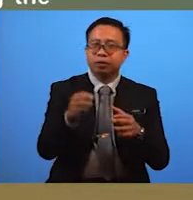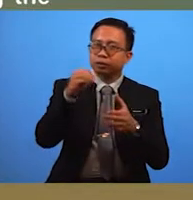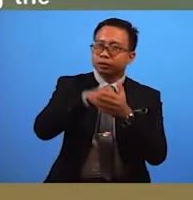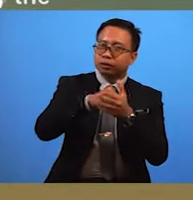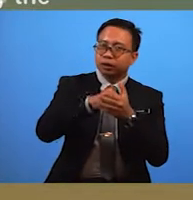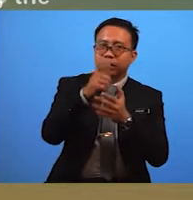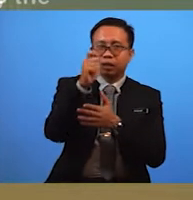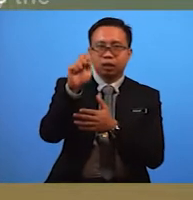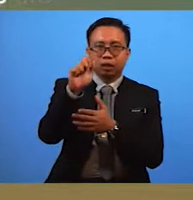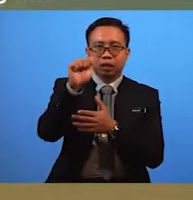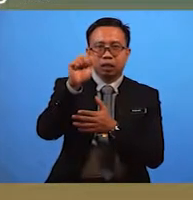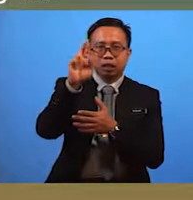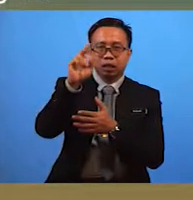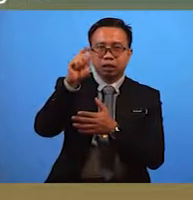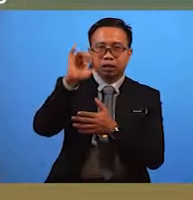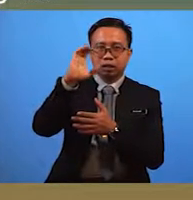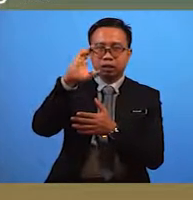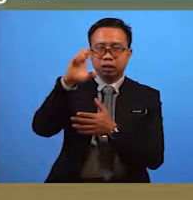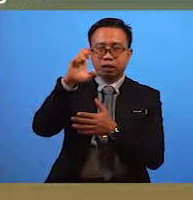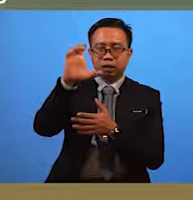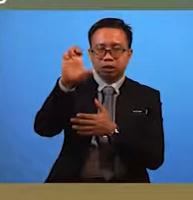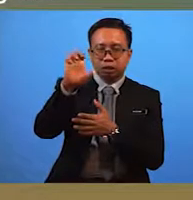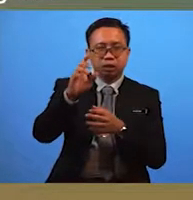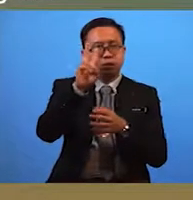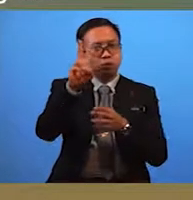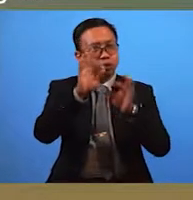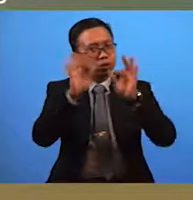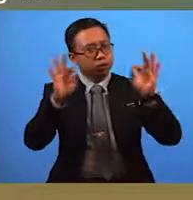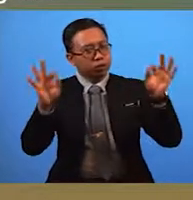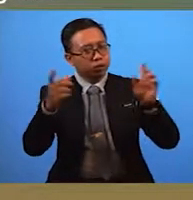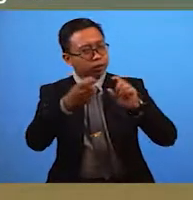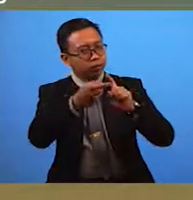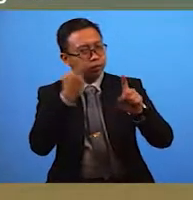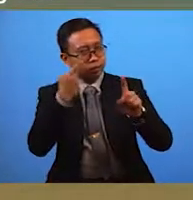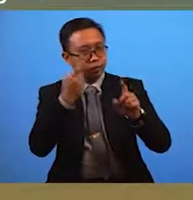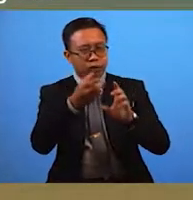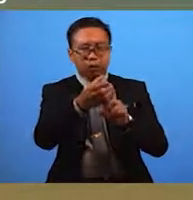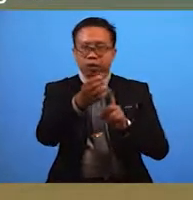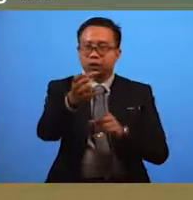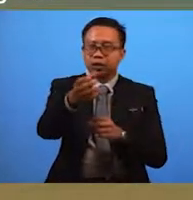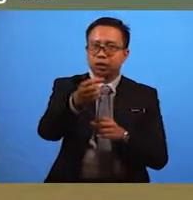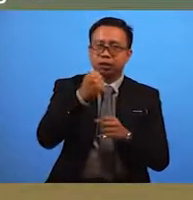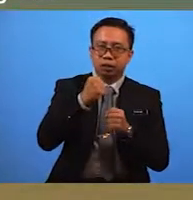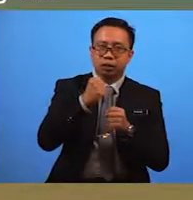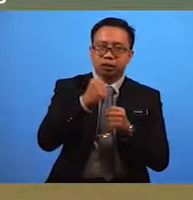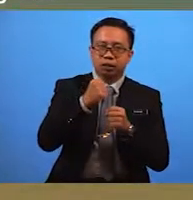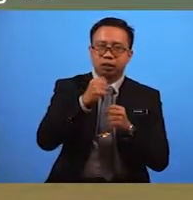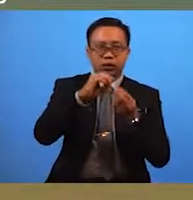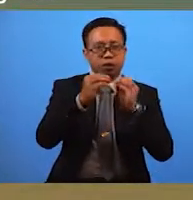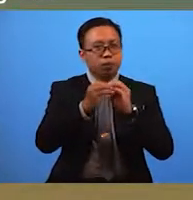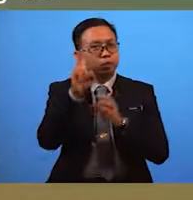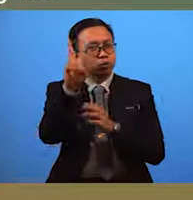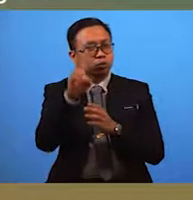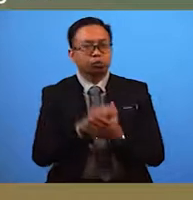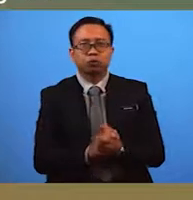article. The second sentence is also taken from the brochure, which is content number 2.